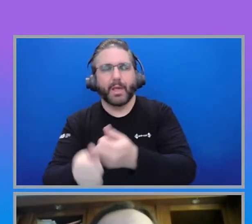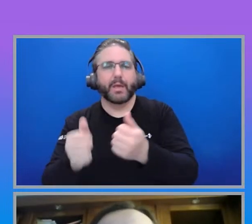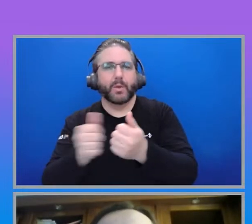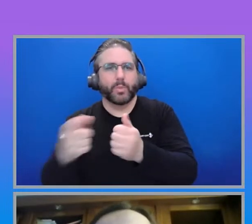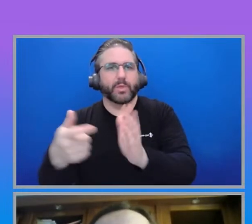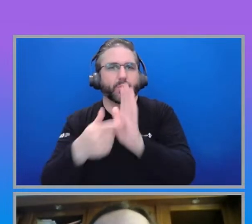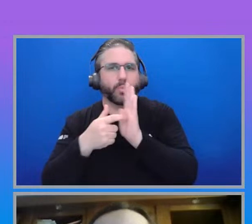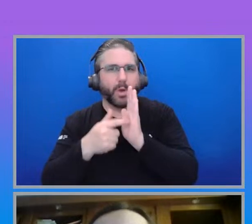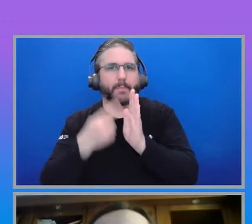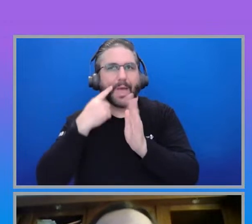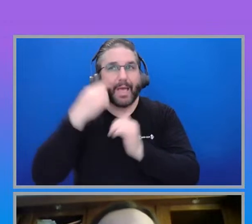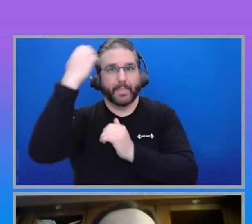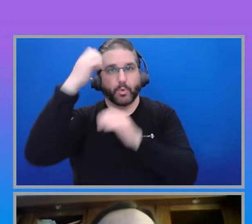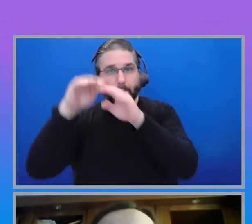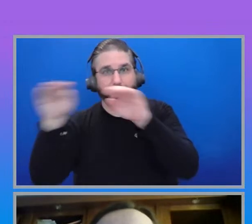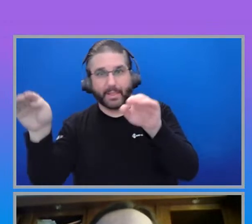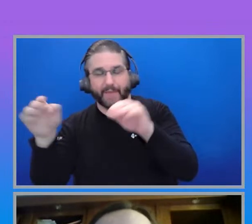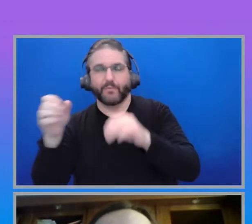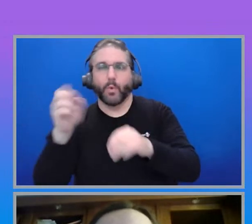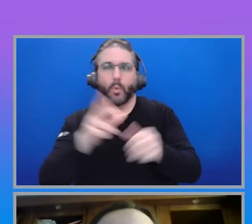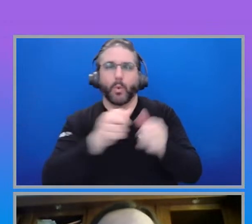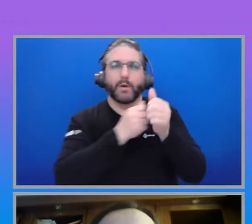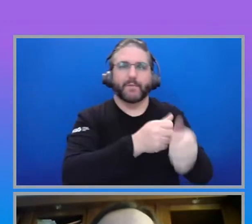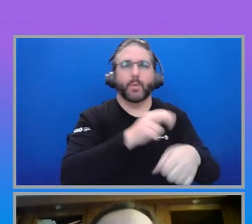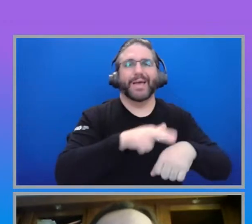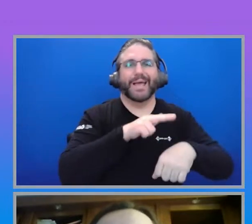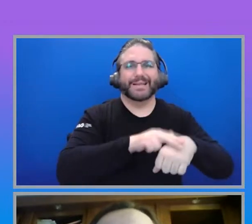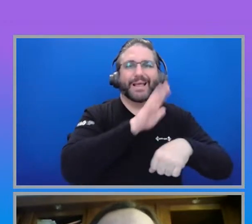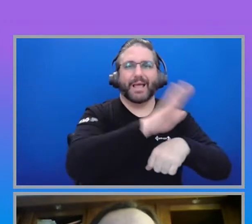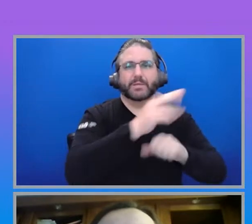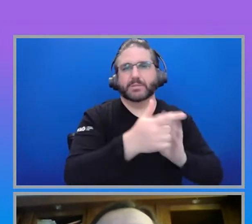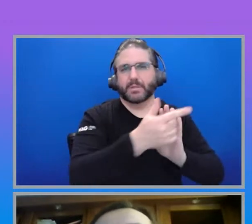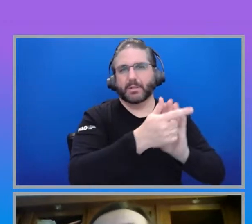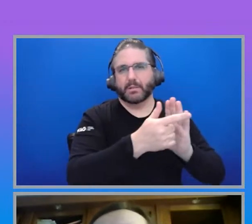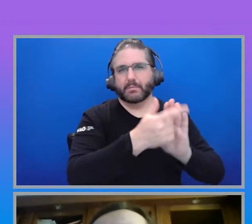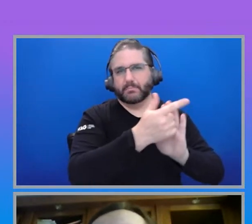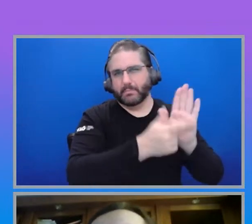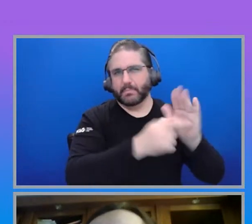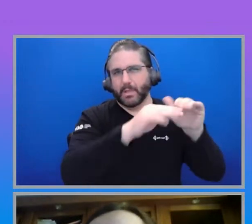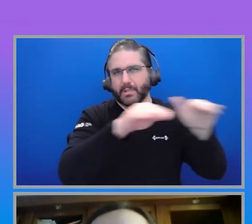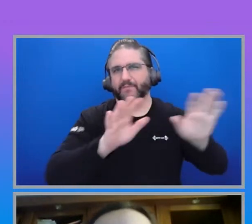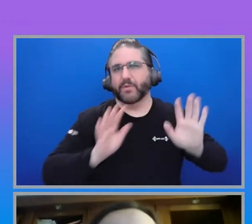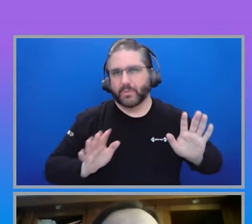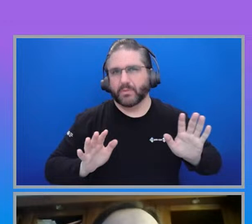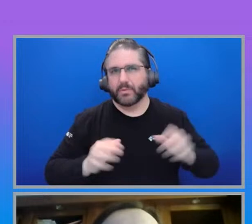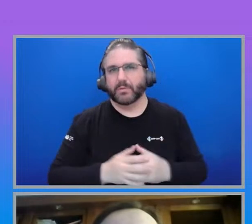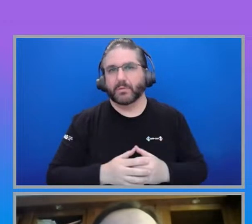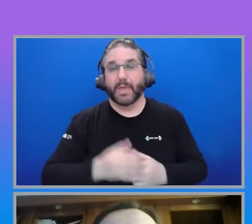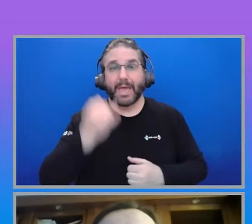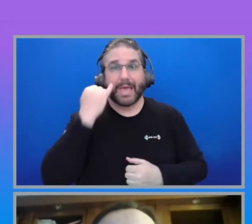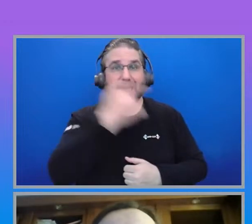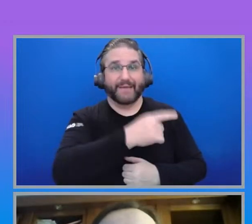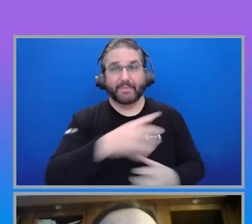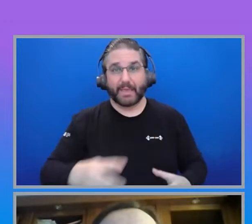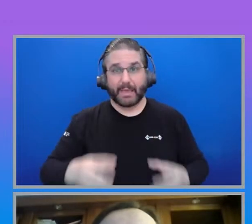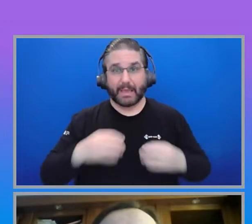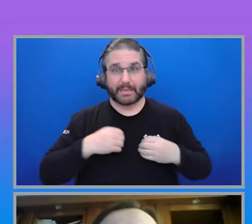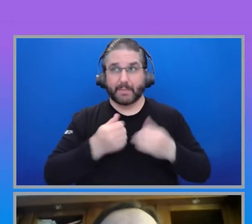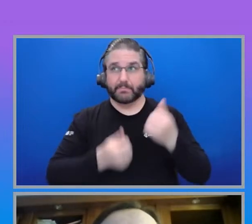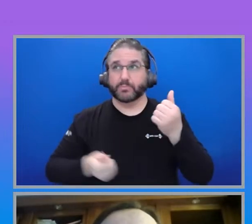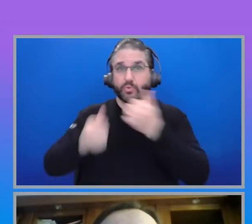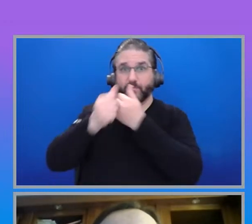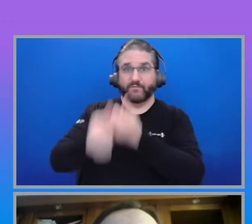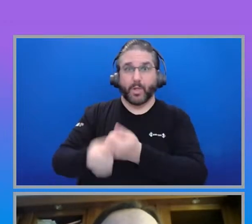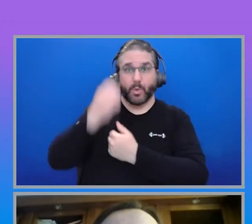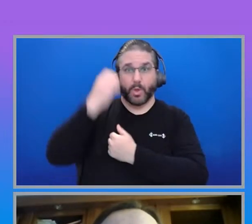at European level or doing it at national level. Once they agree to do it at European level, they have to comply